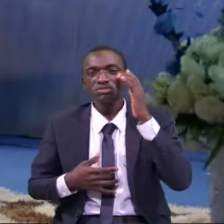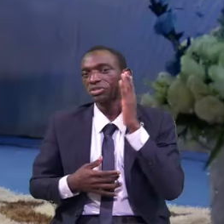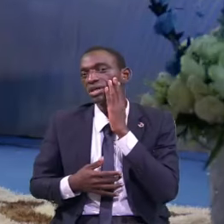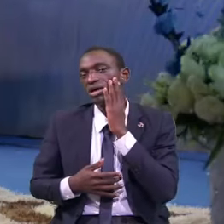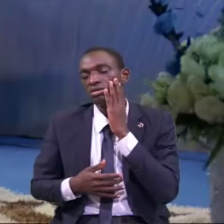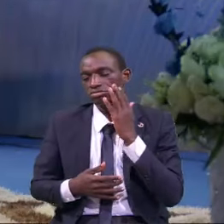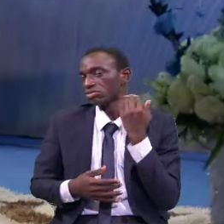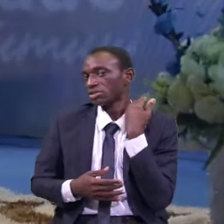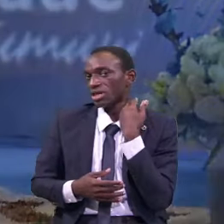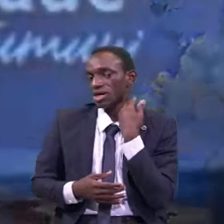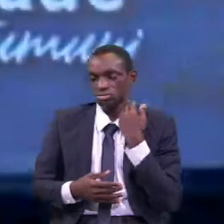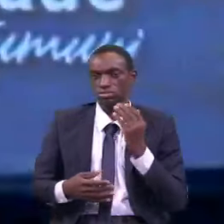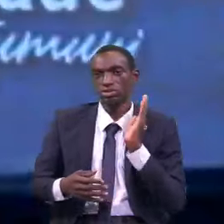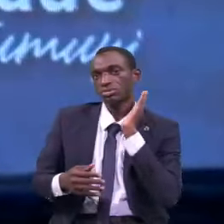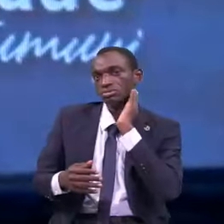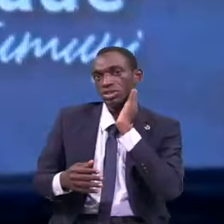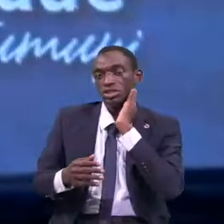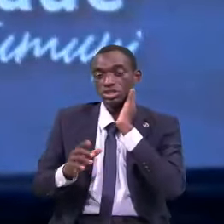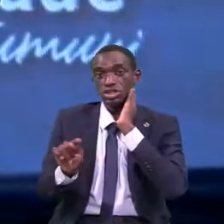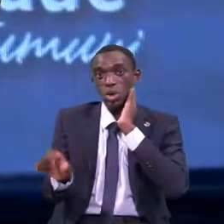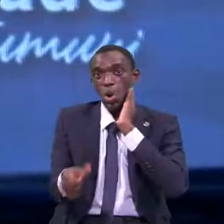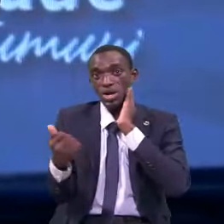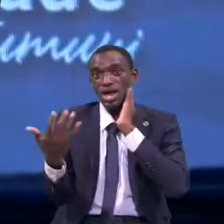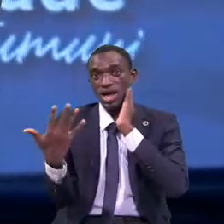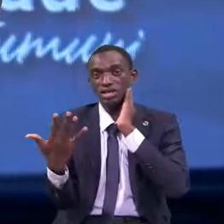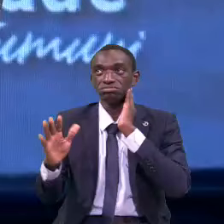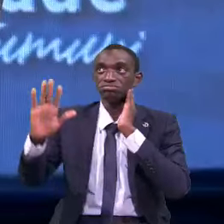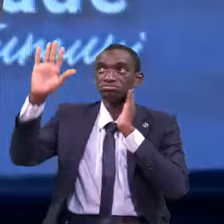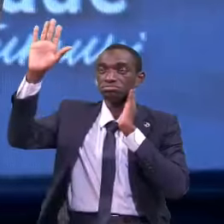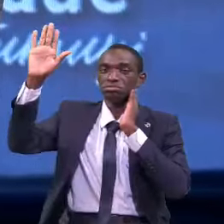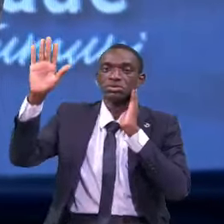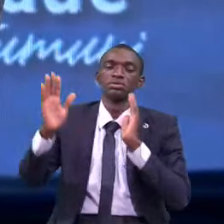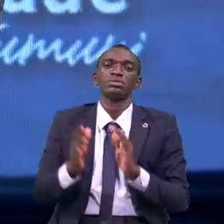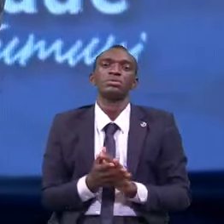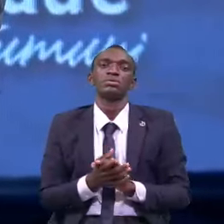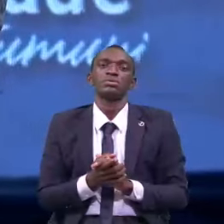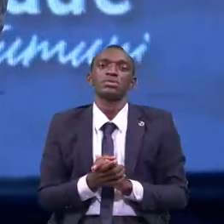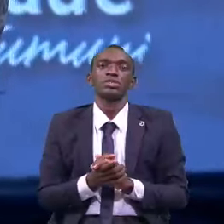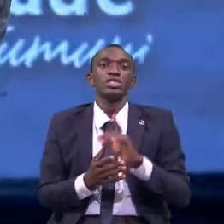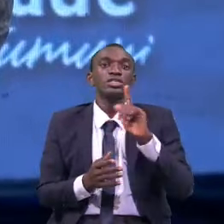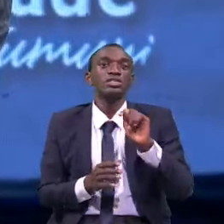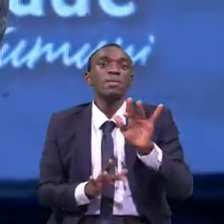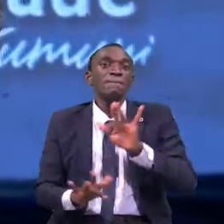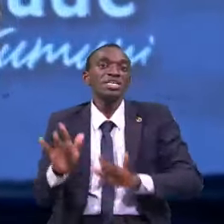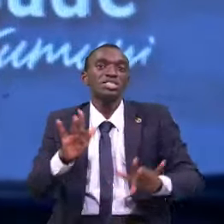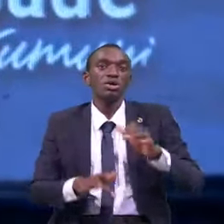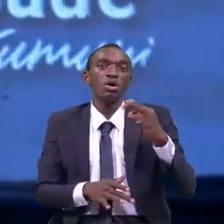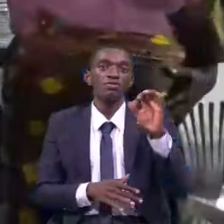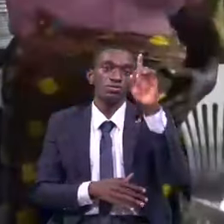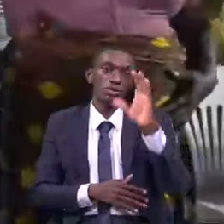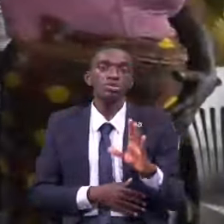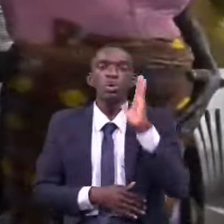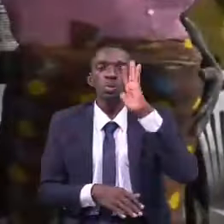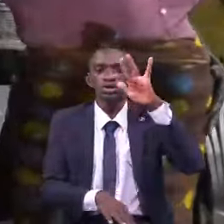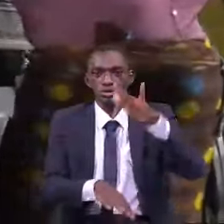Raise up the other hand. As we pray, the mercy of the Lord will touch you.